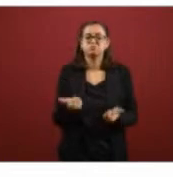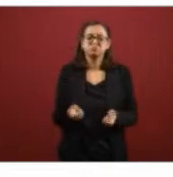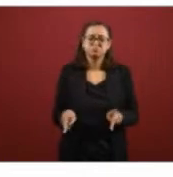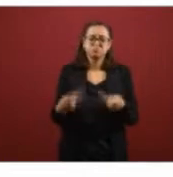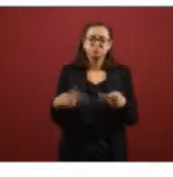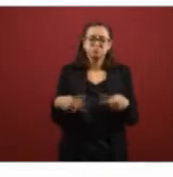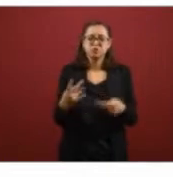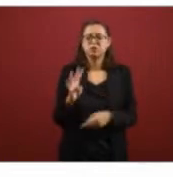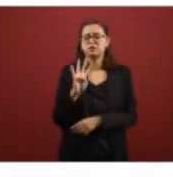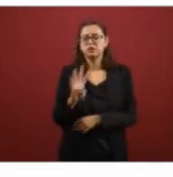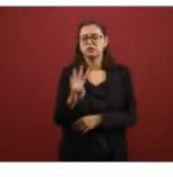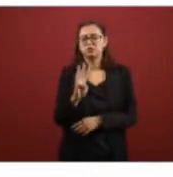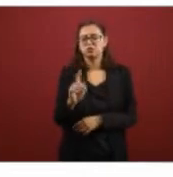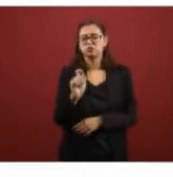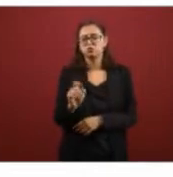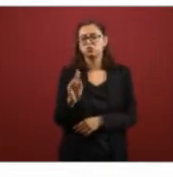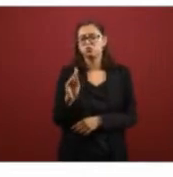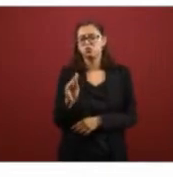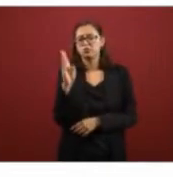Veracruz,